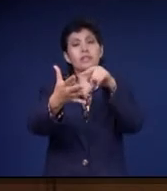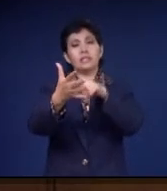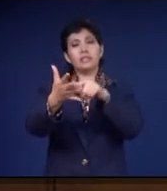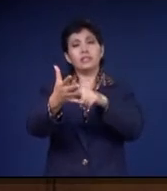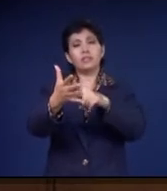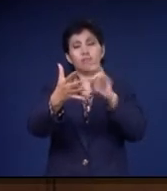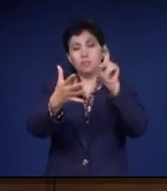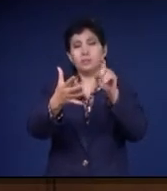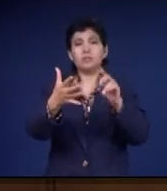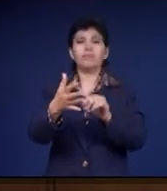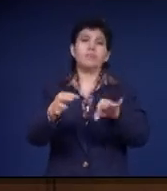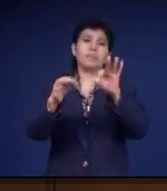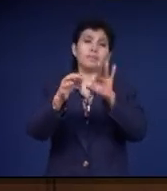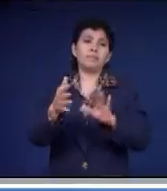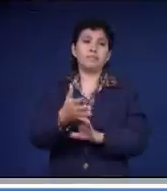adhere to.